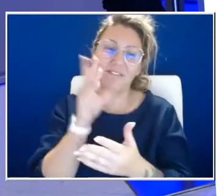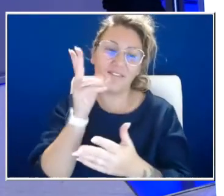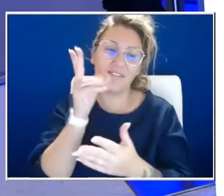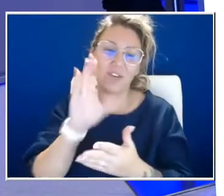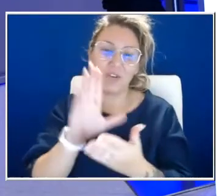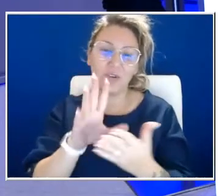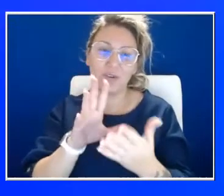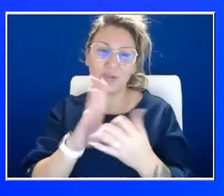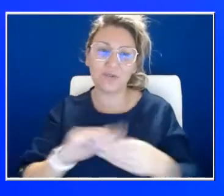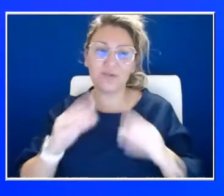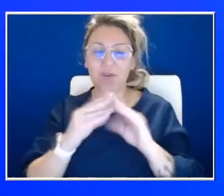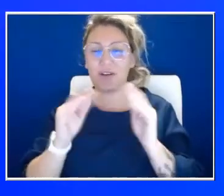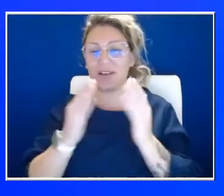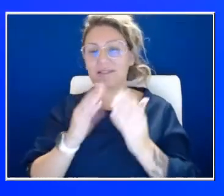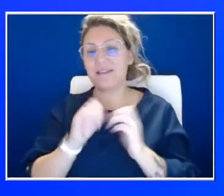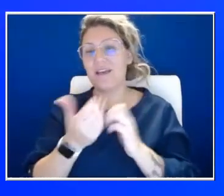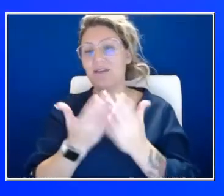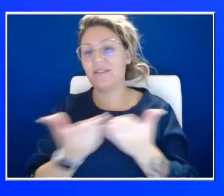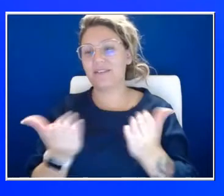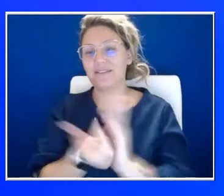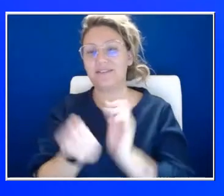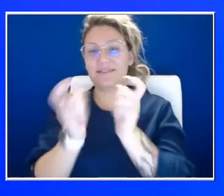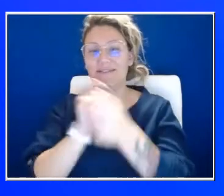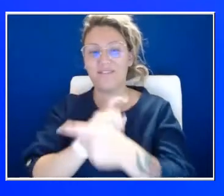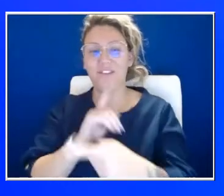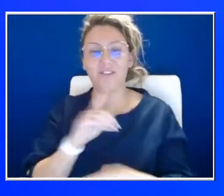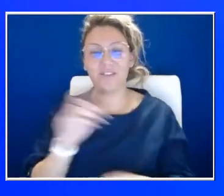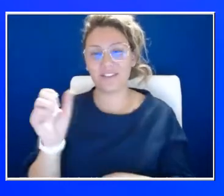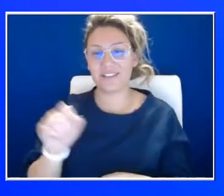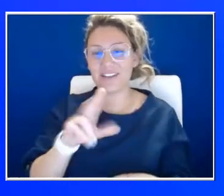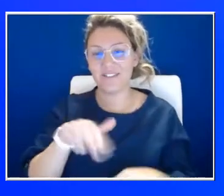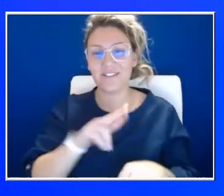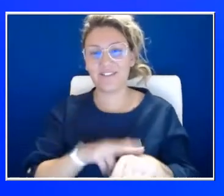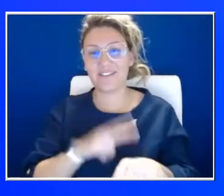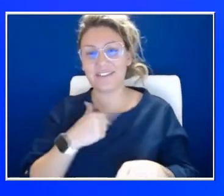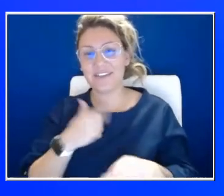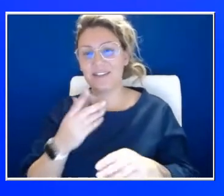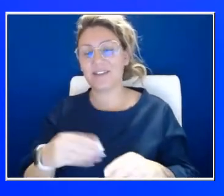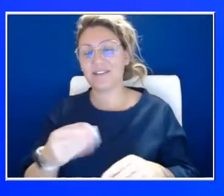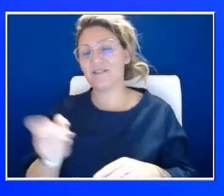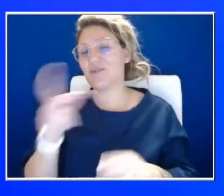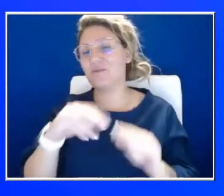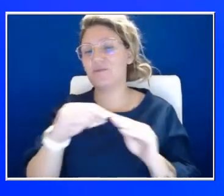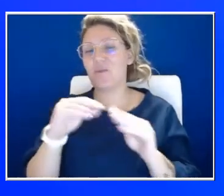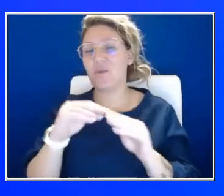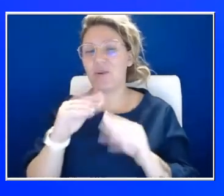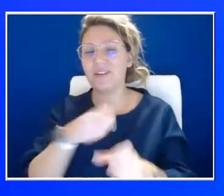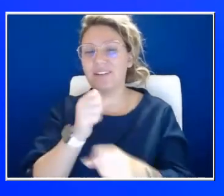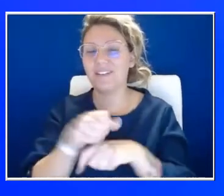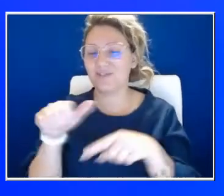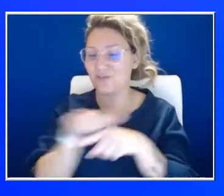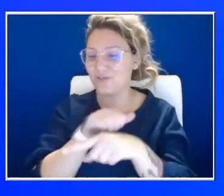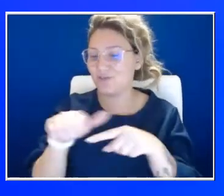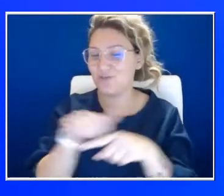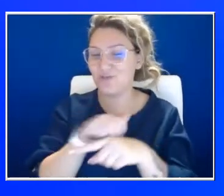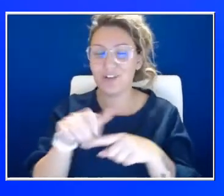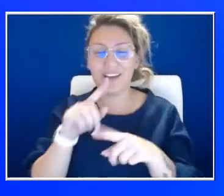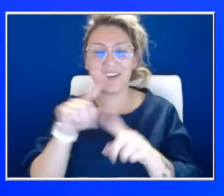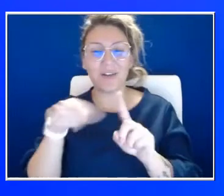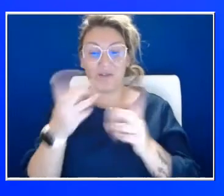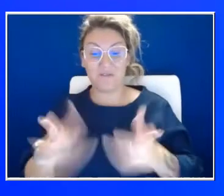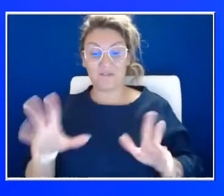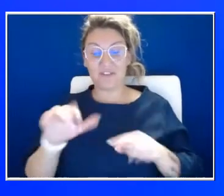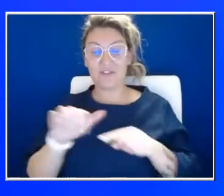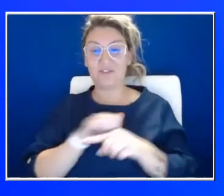evolved. Yeah, and then, I of course, I did a few more years of training, so I guess I can say once I finished all that training, I've watched